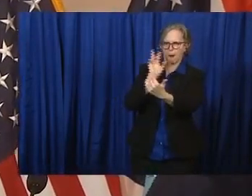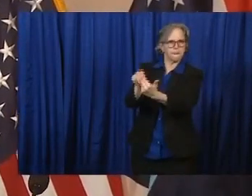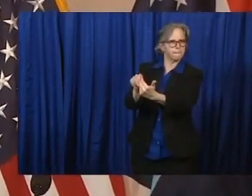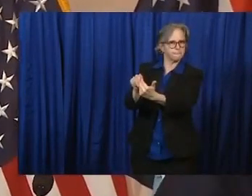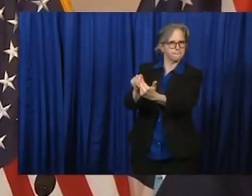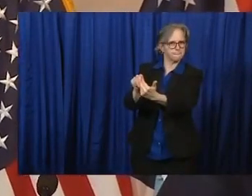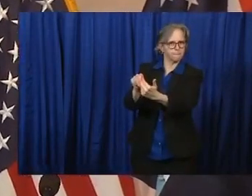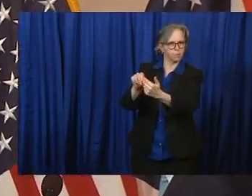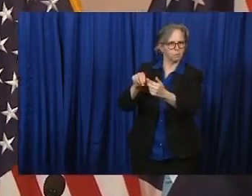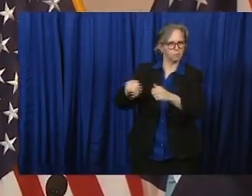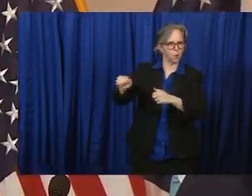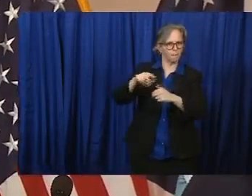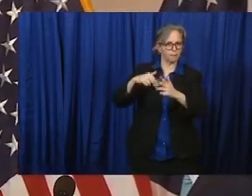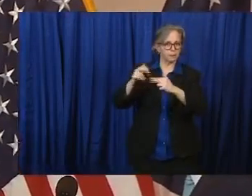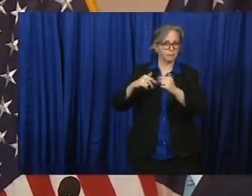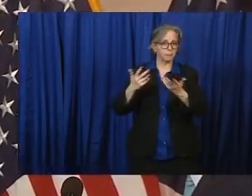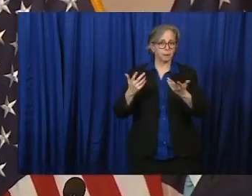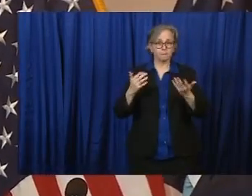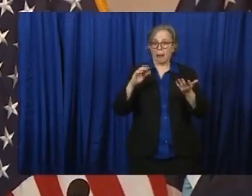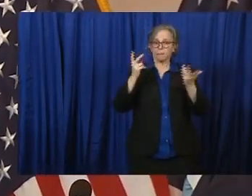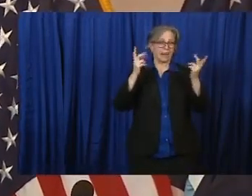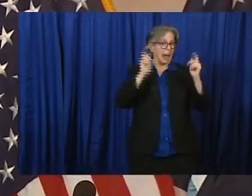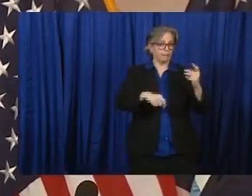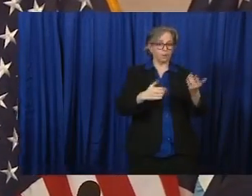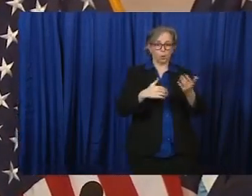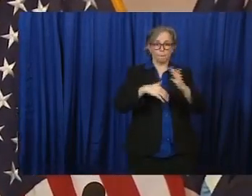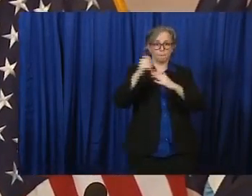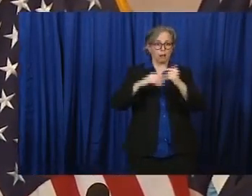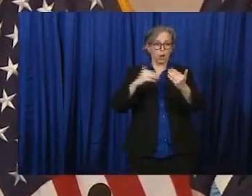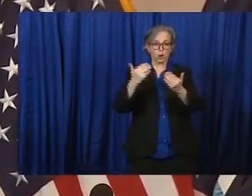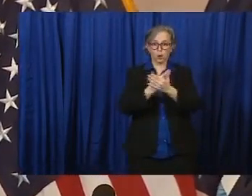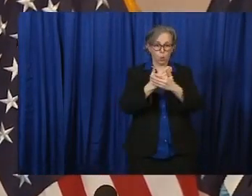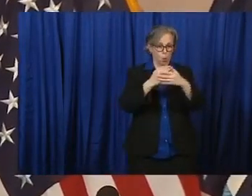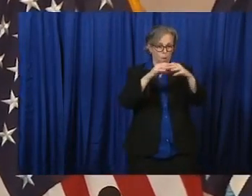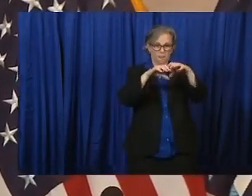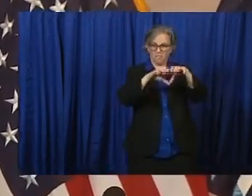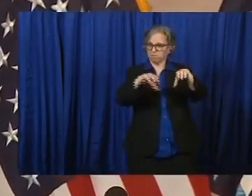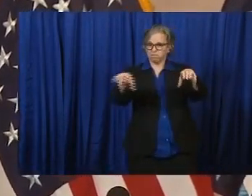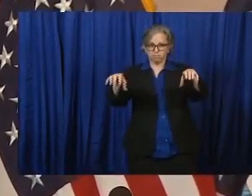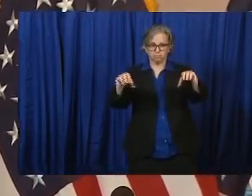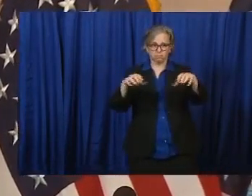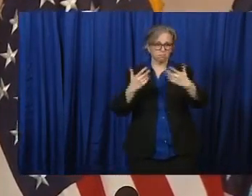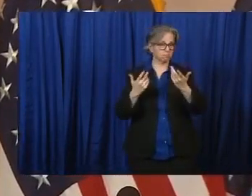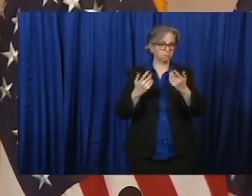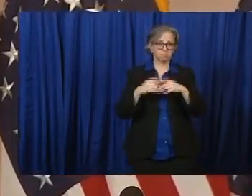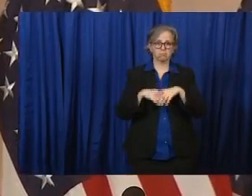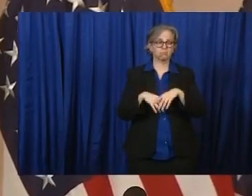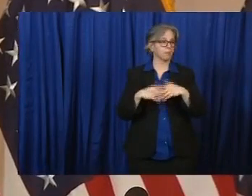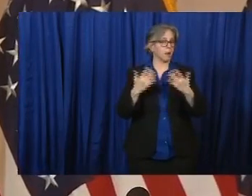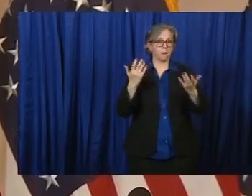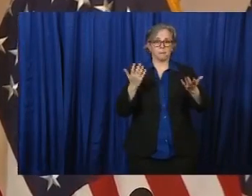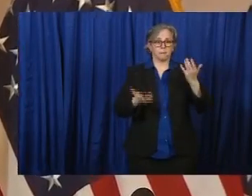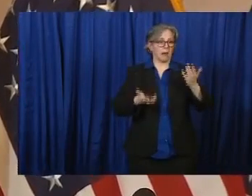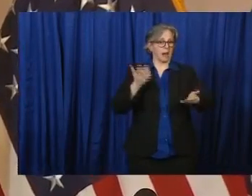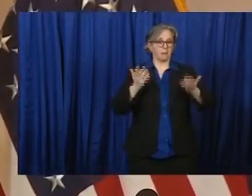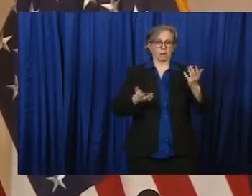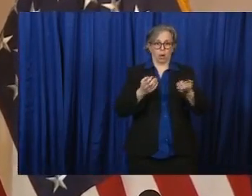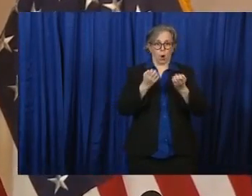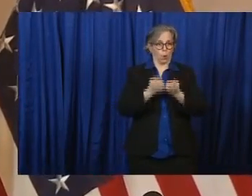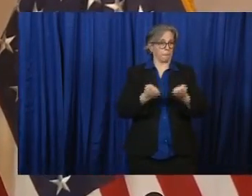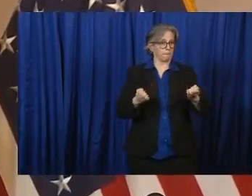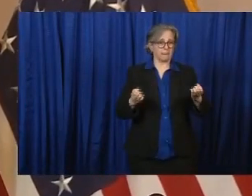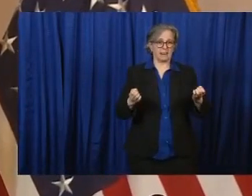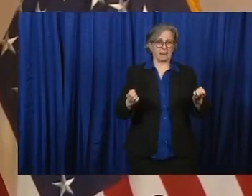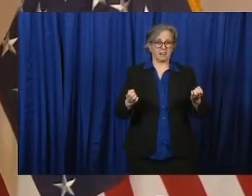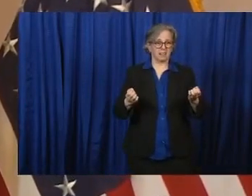in partnership with the regions that I'll talk about in a second. It may include surging equipment, pushing that equipment forward where it's